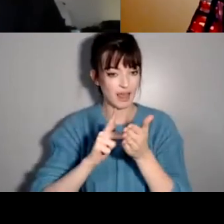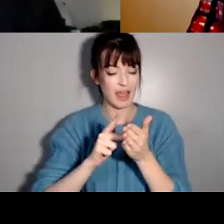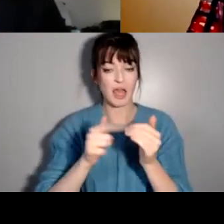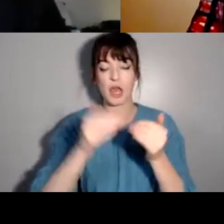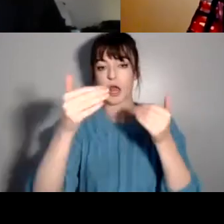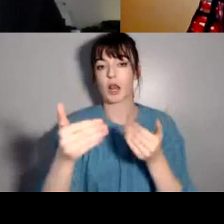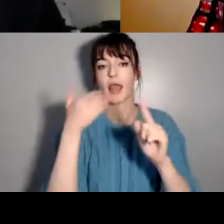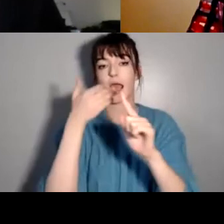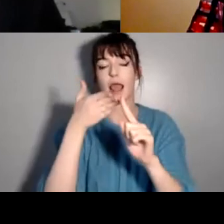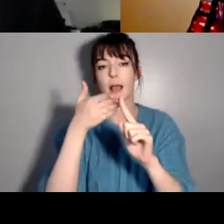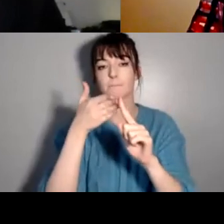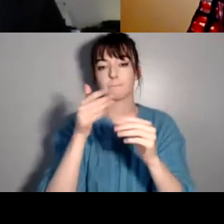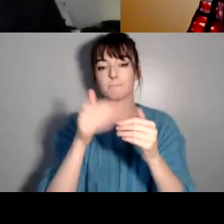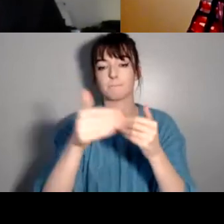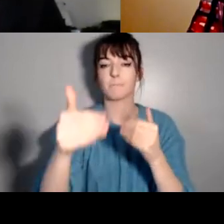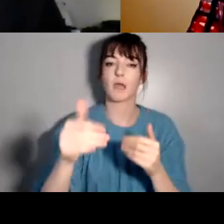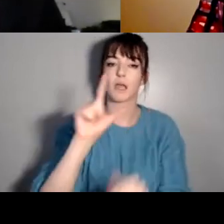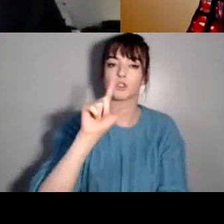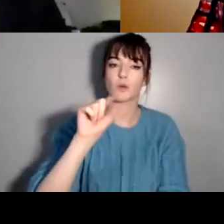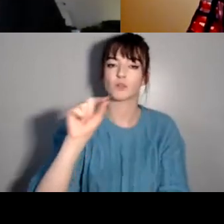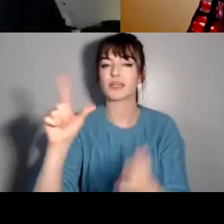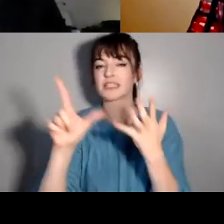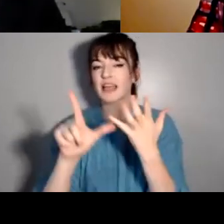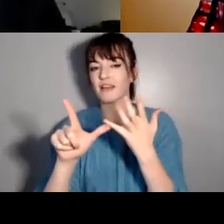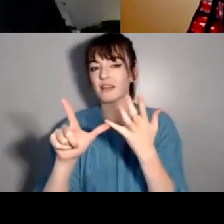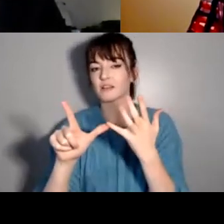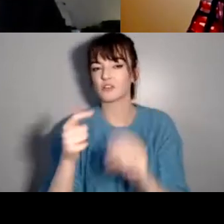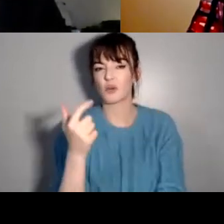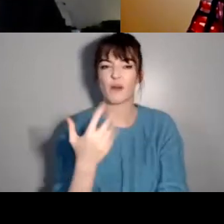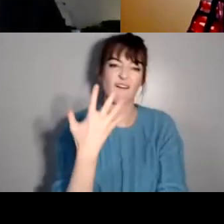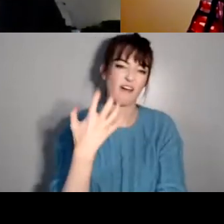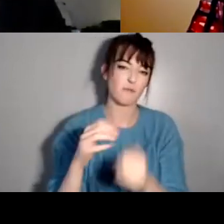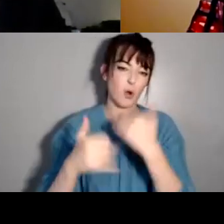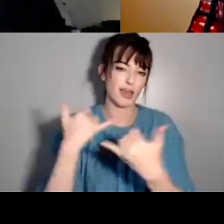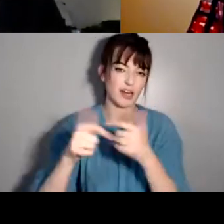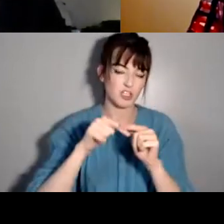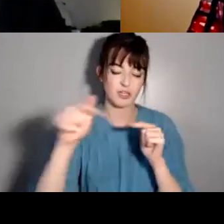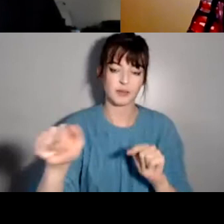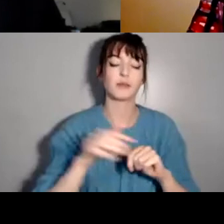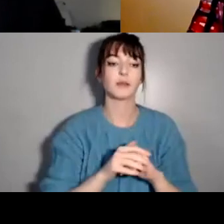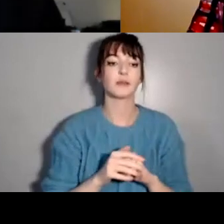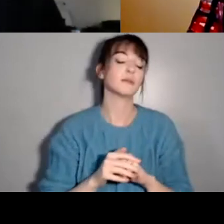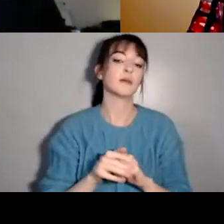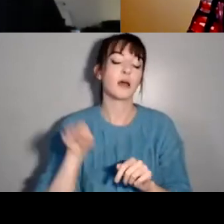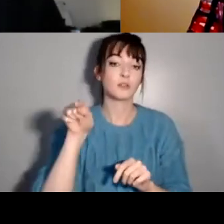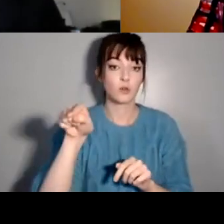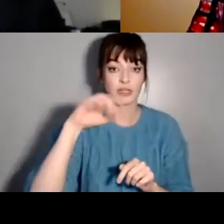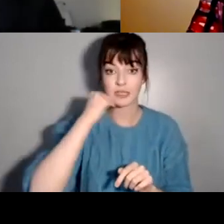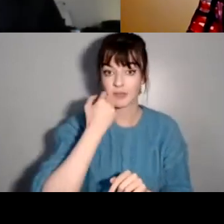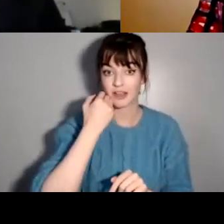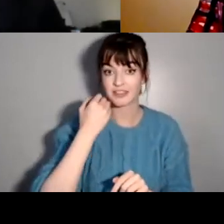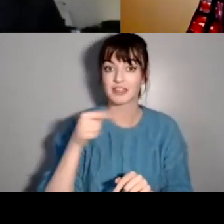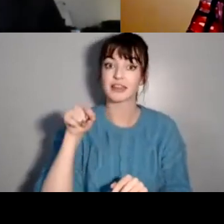probably a time frame towards 2027, so another 5 years. And that's in recognition of really that this is a very